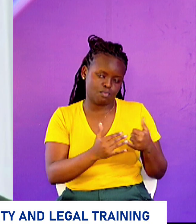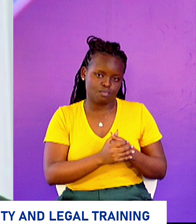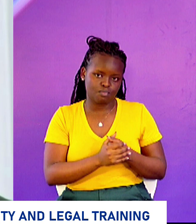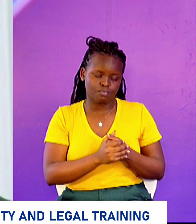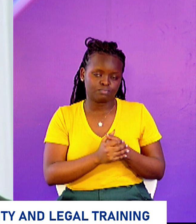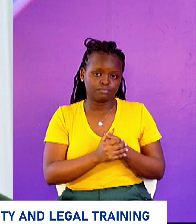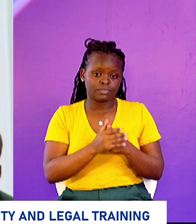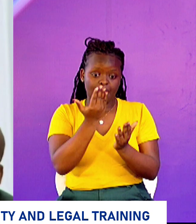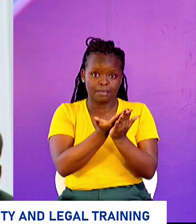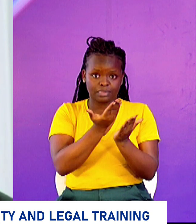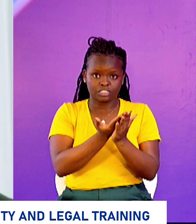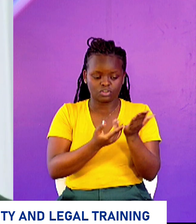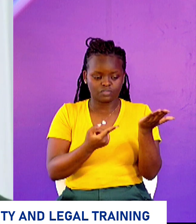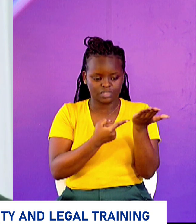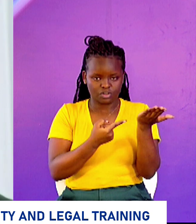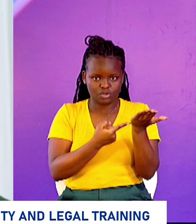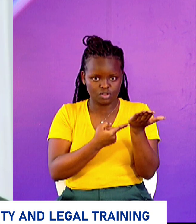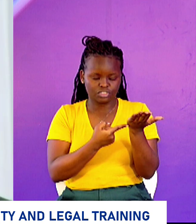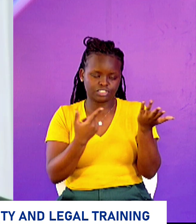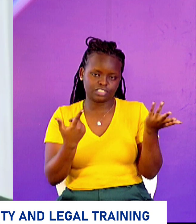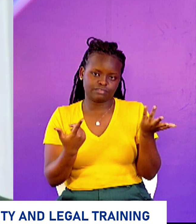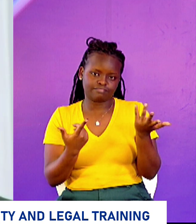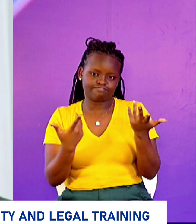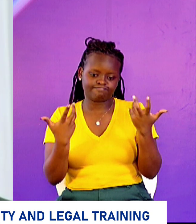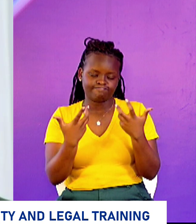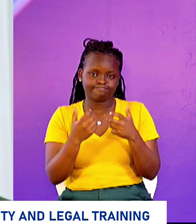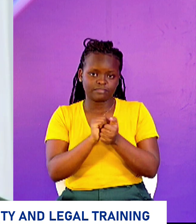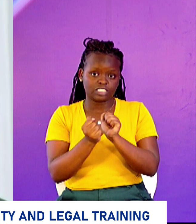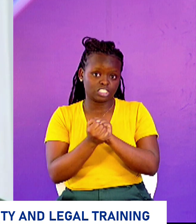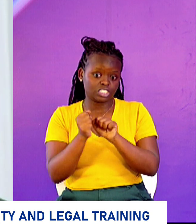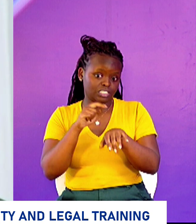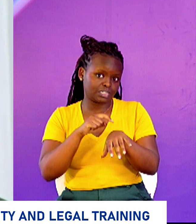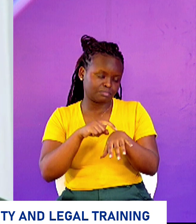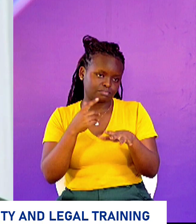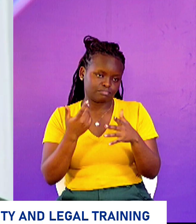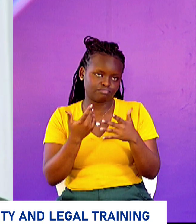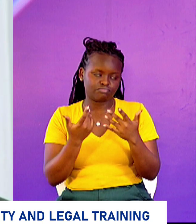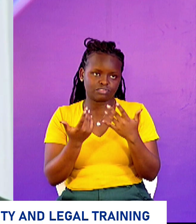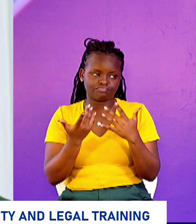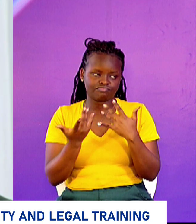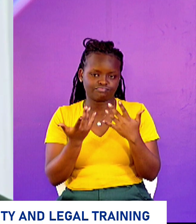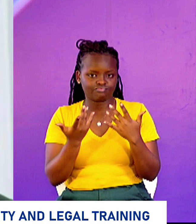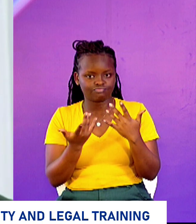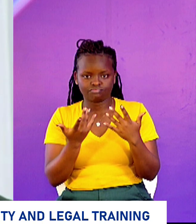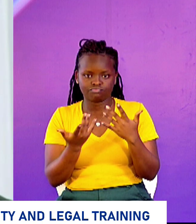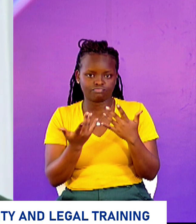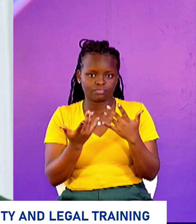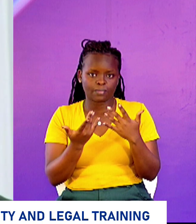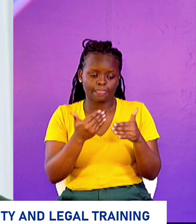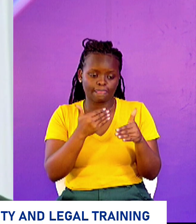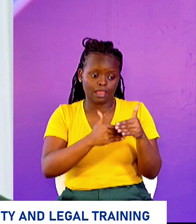The application of technology, the changing times in terms of closer